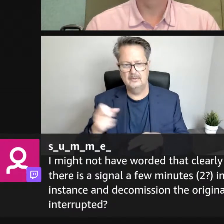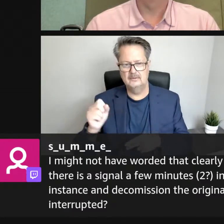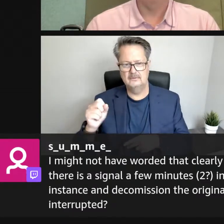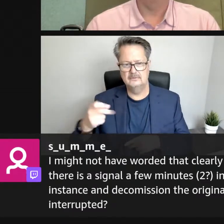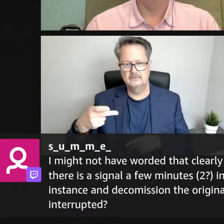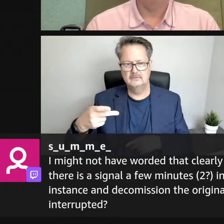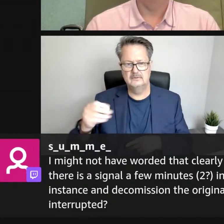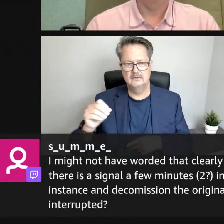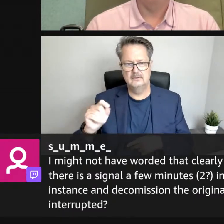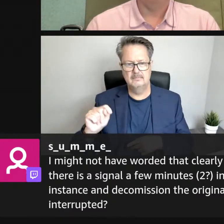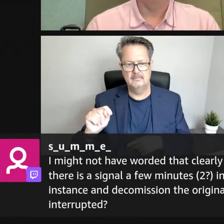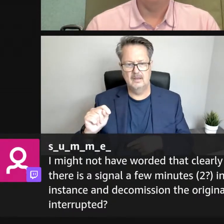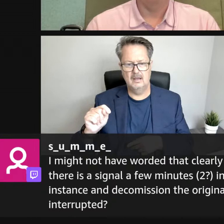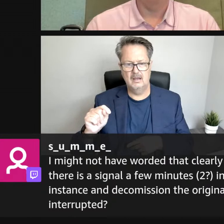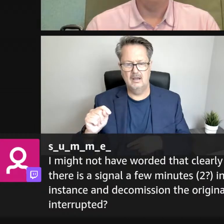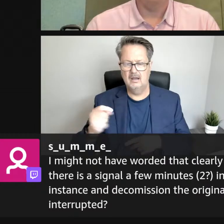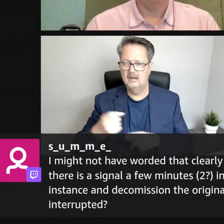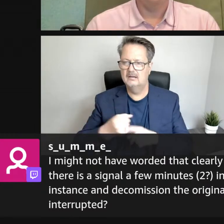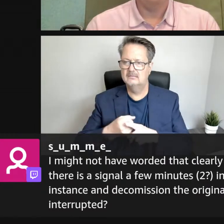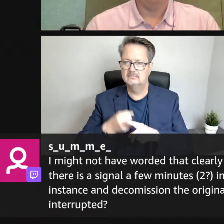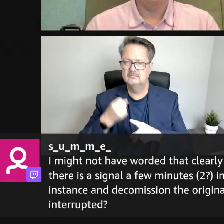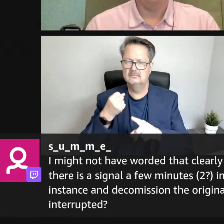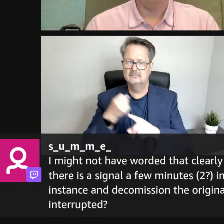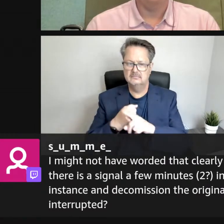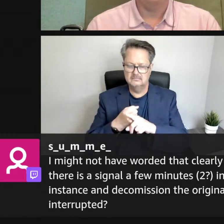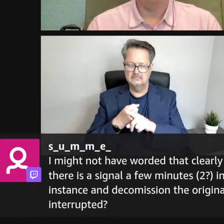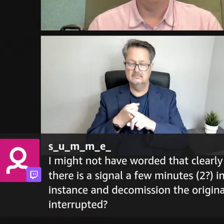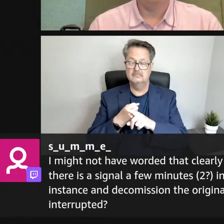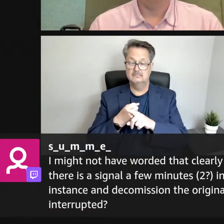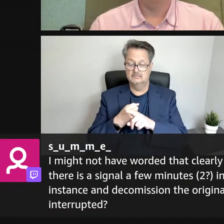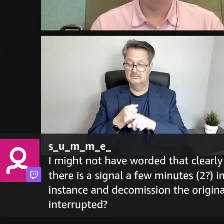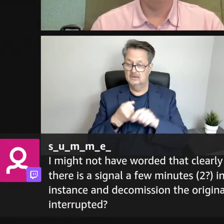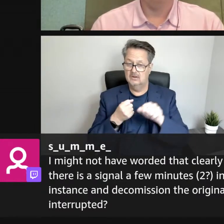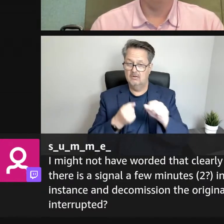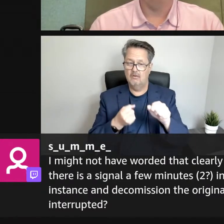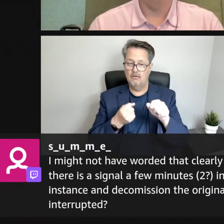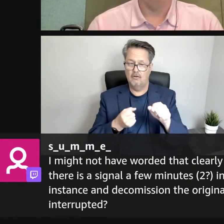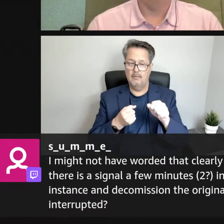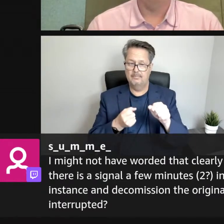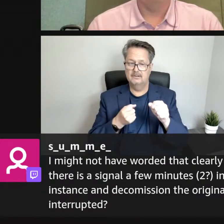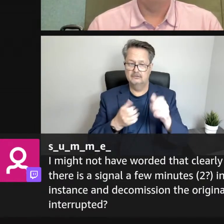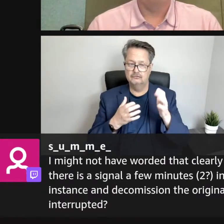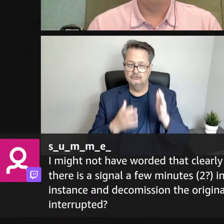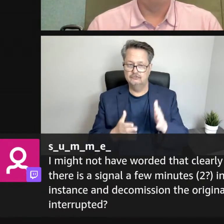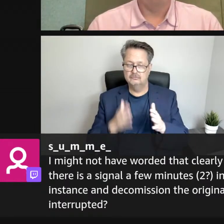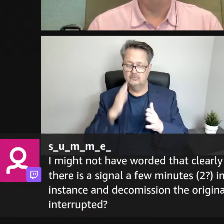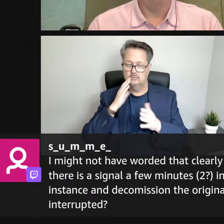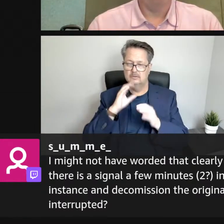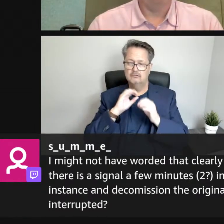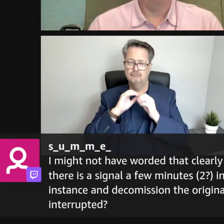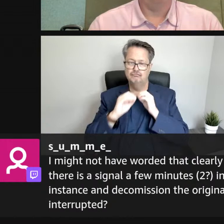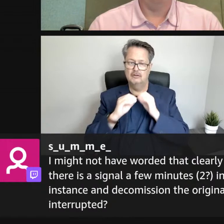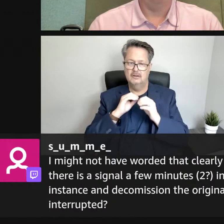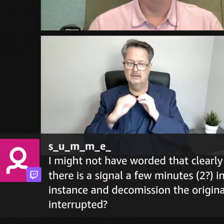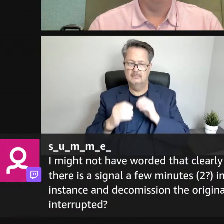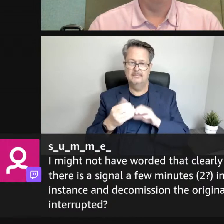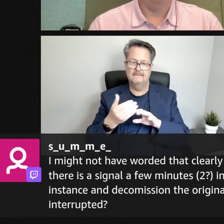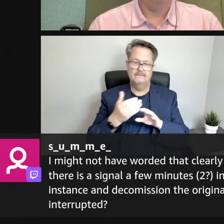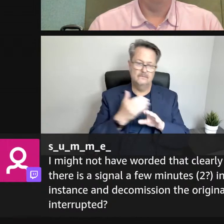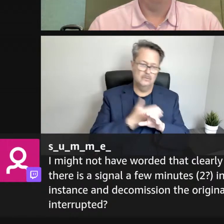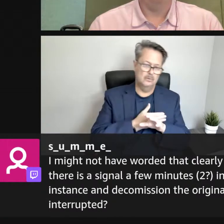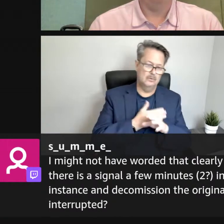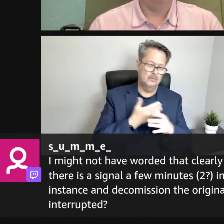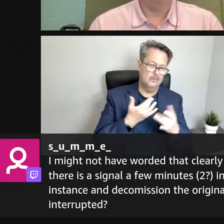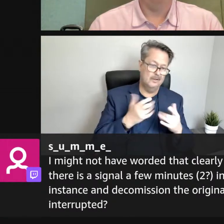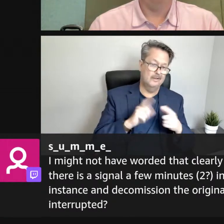spot instance is going to be interrupted, does Carpenter proactively replace that instance before it goes down, or does it wait until after the instance has